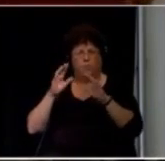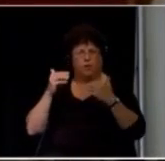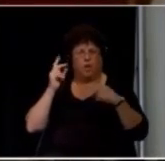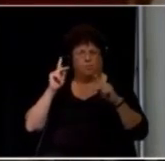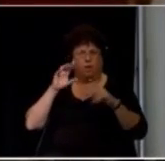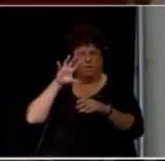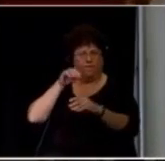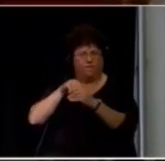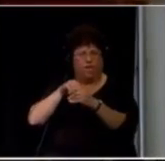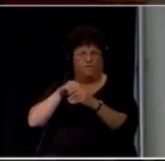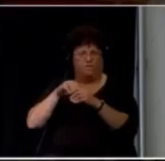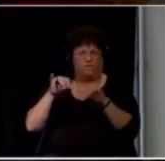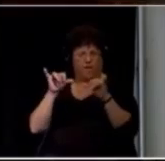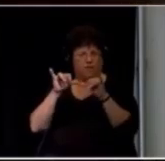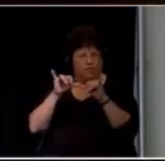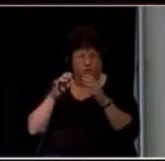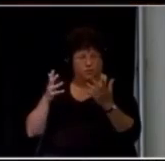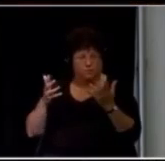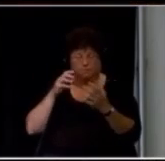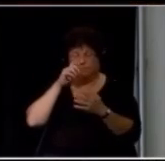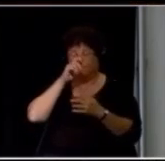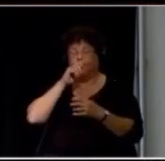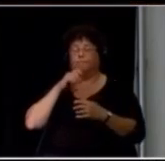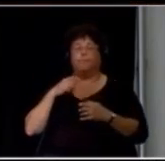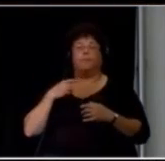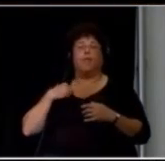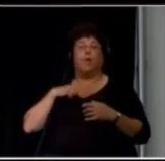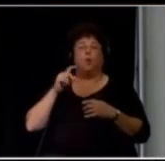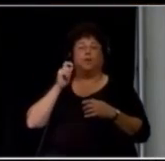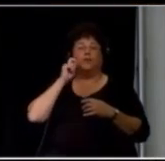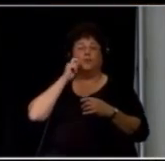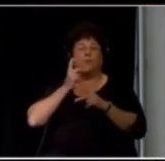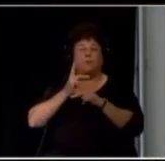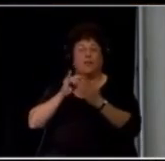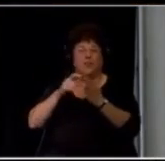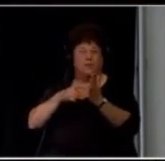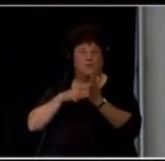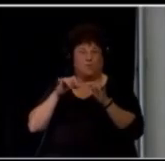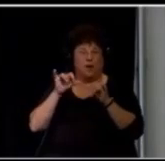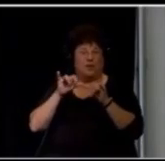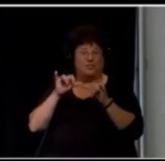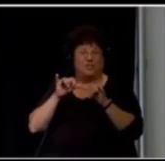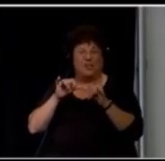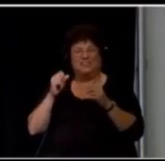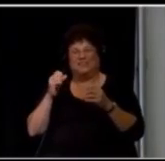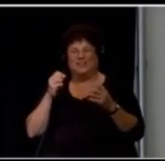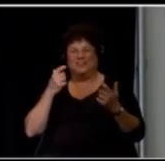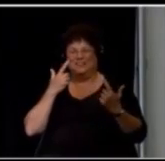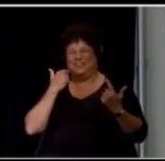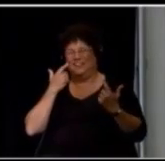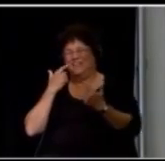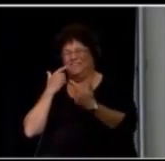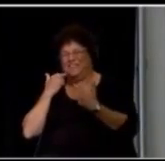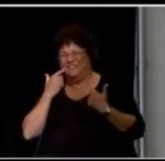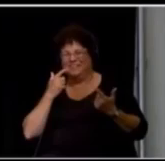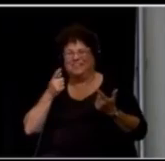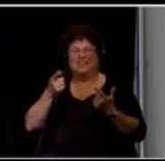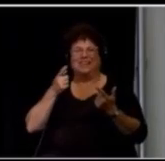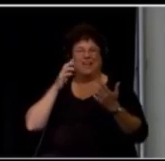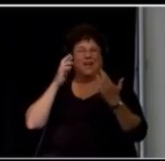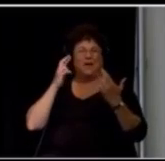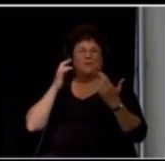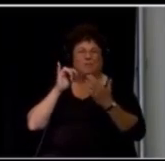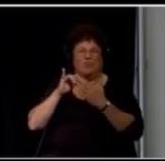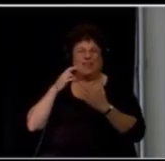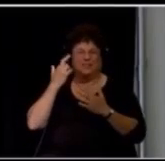engineering. Well, we do cool products that require engineering. So hopefully that's